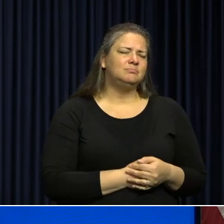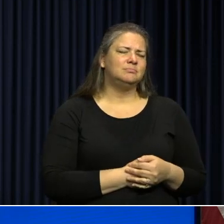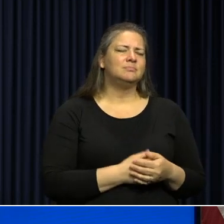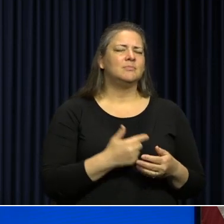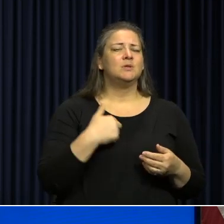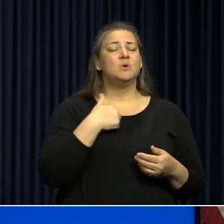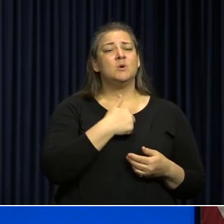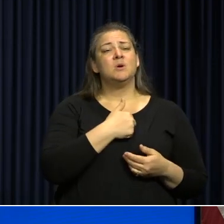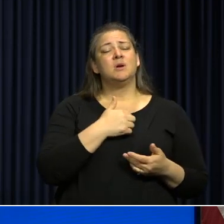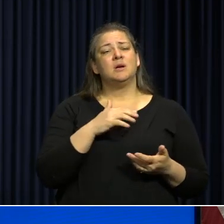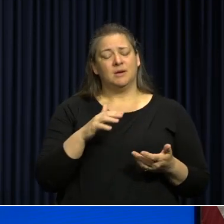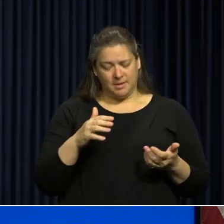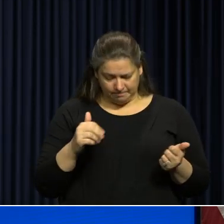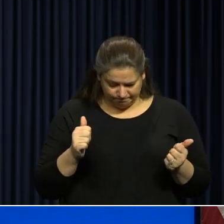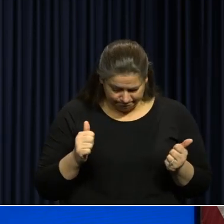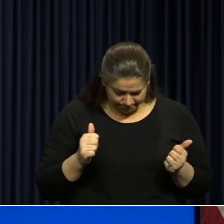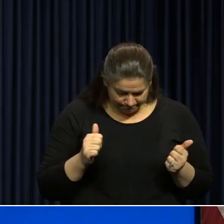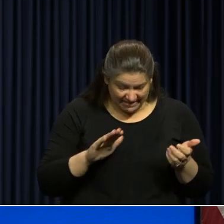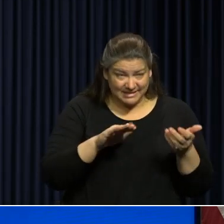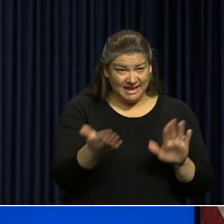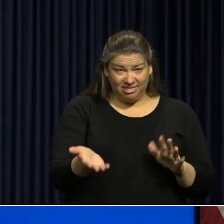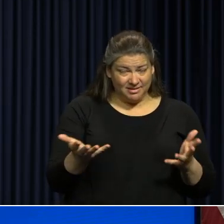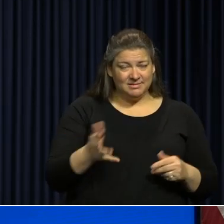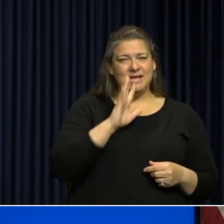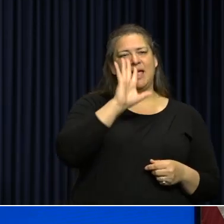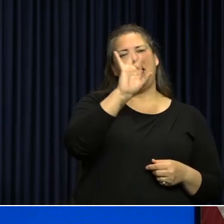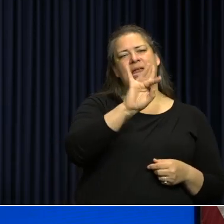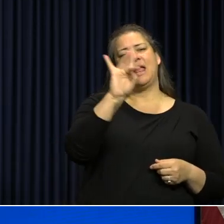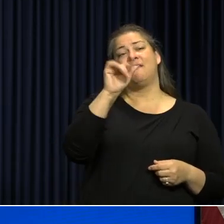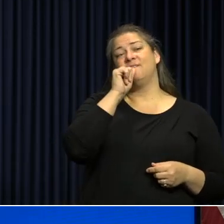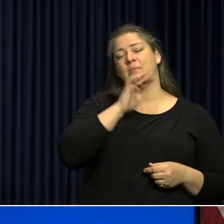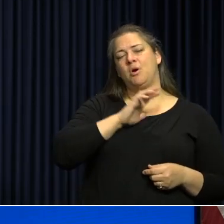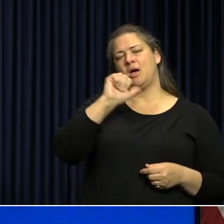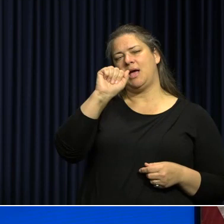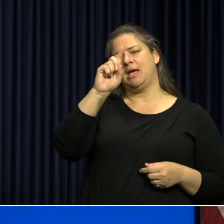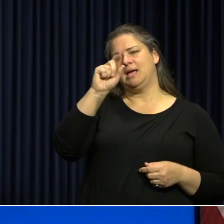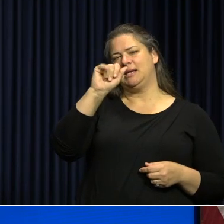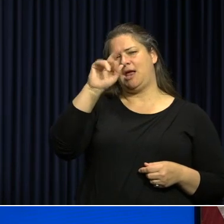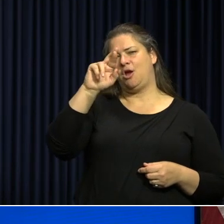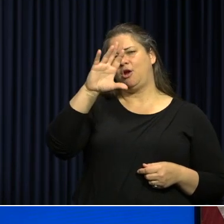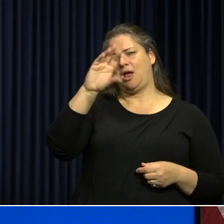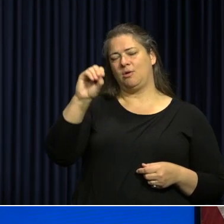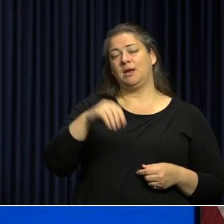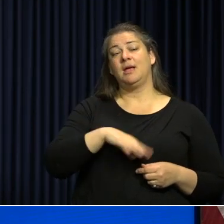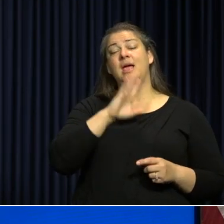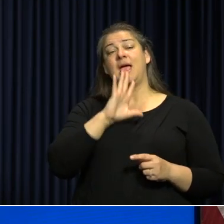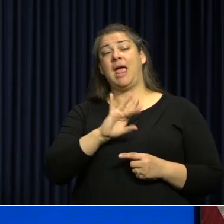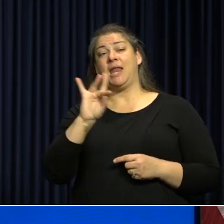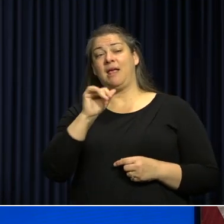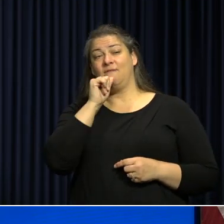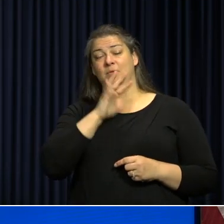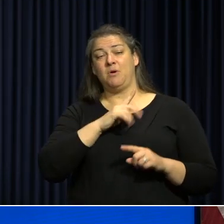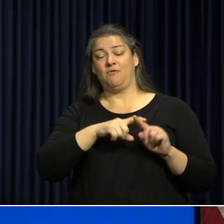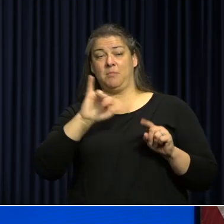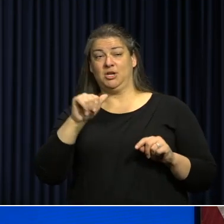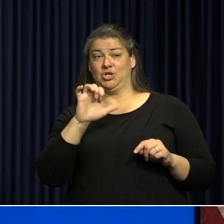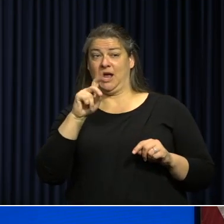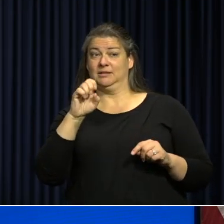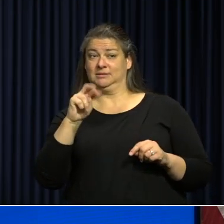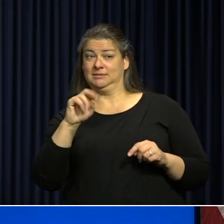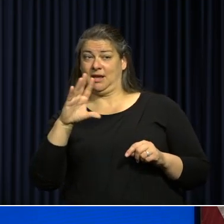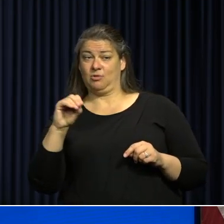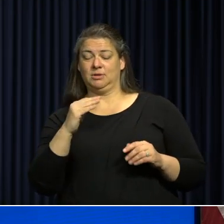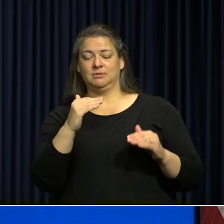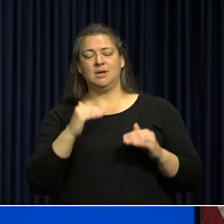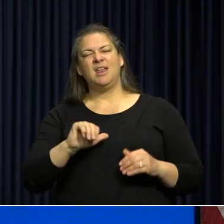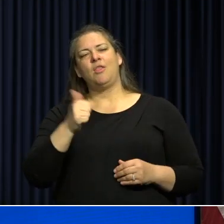deaths tonight are an 88-year-old female from Adair County, an 88-year-old female from Jackson County,